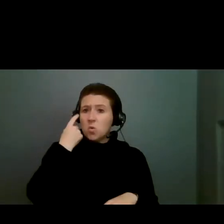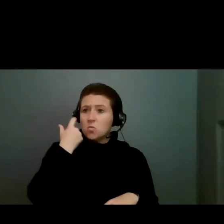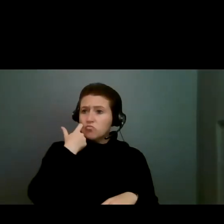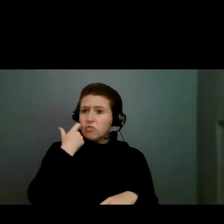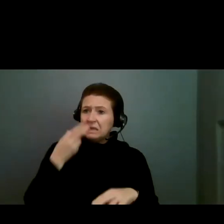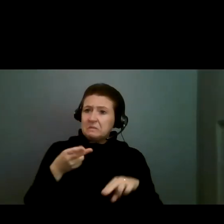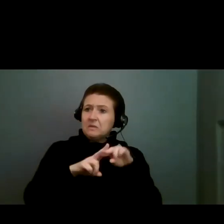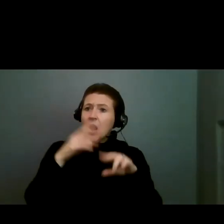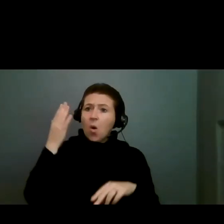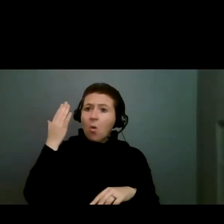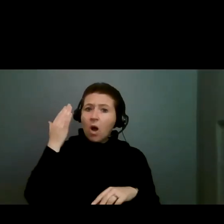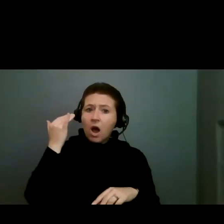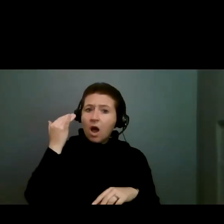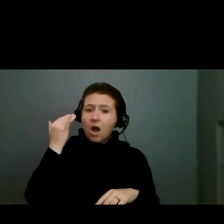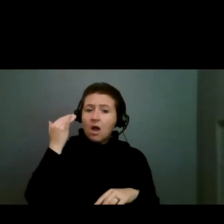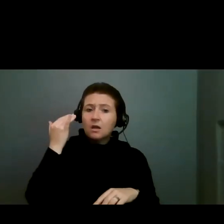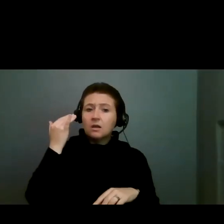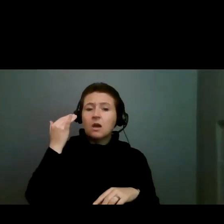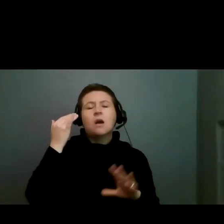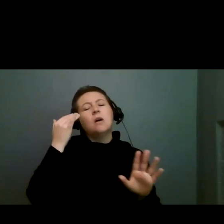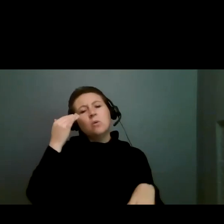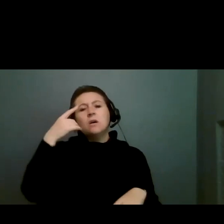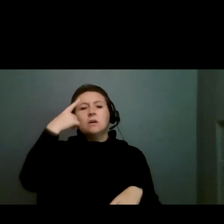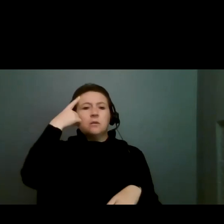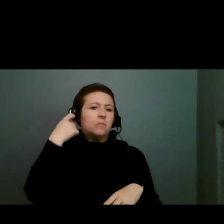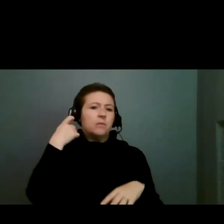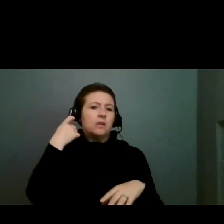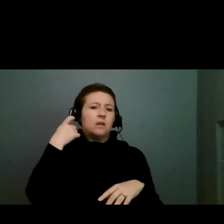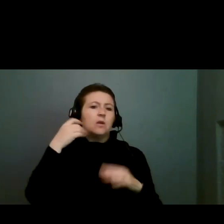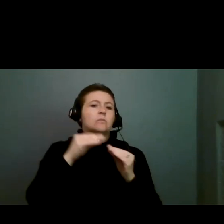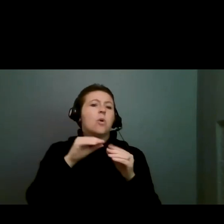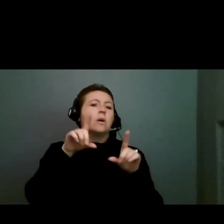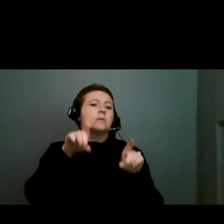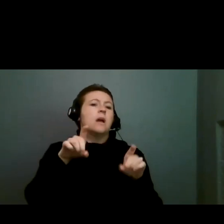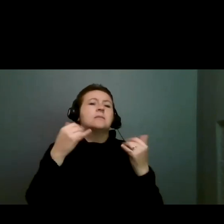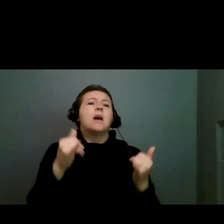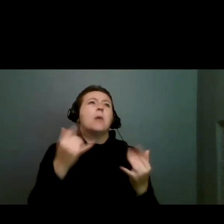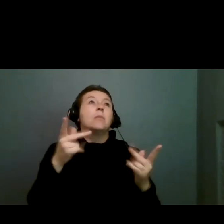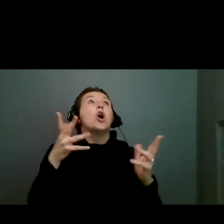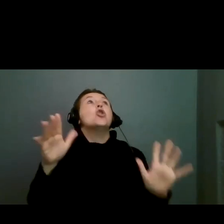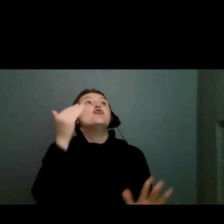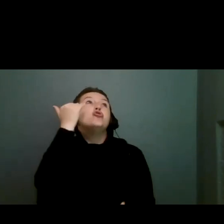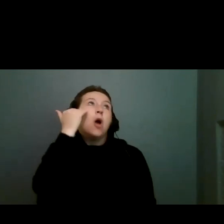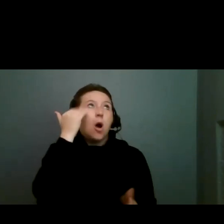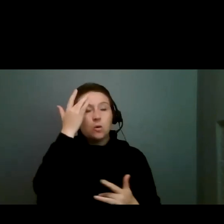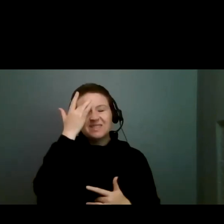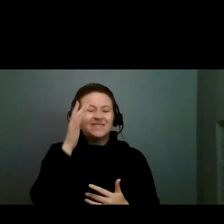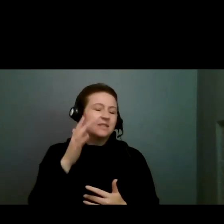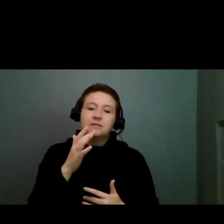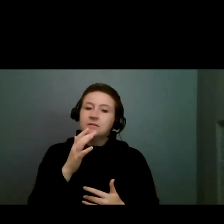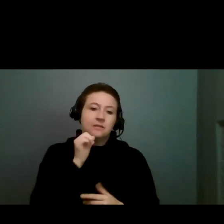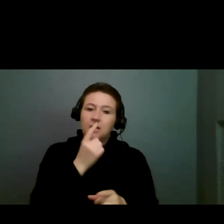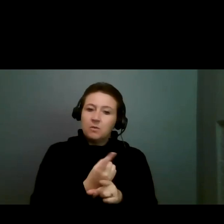across the country and locally as the result of increased testing. Obviously, that is not the case because